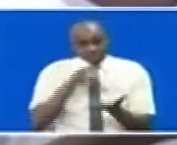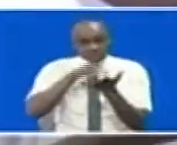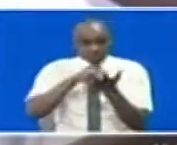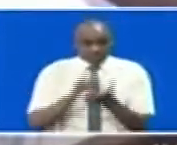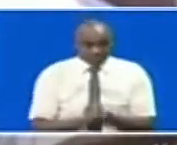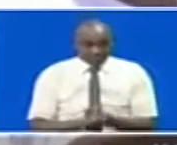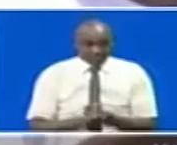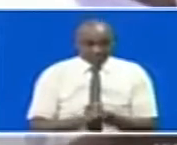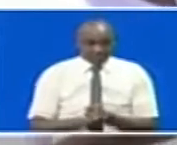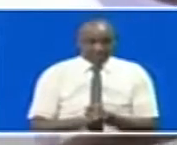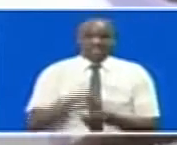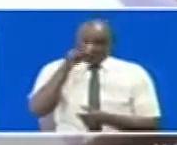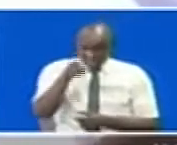EFP